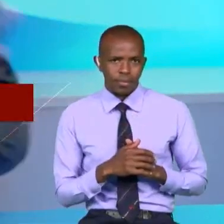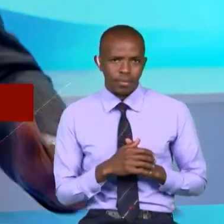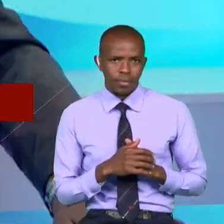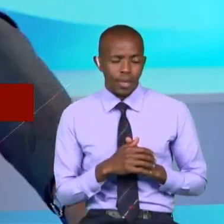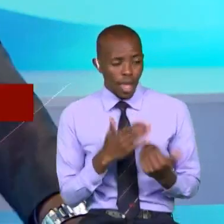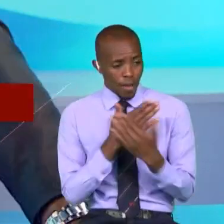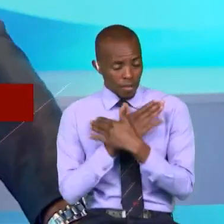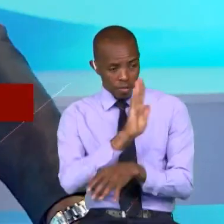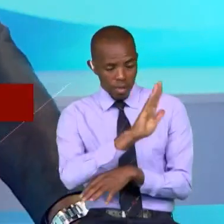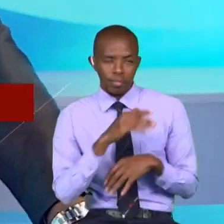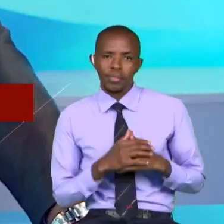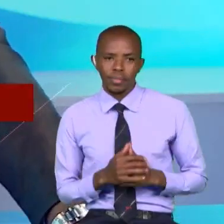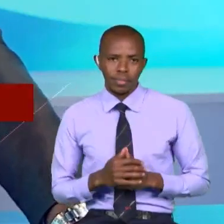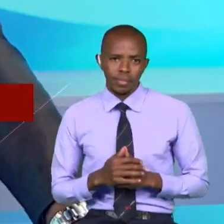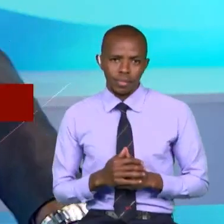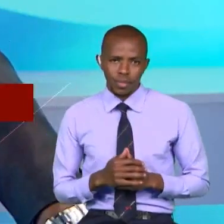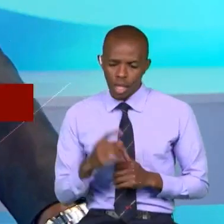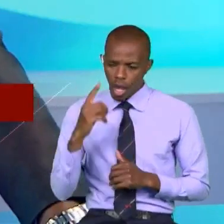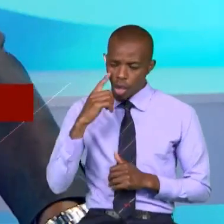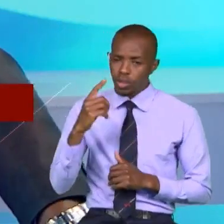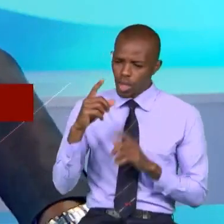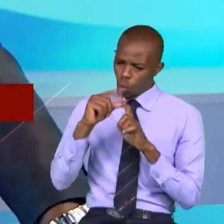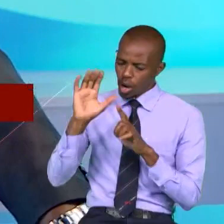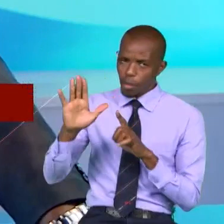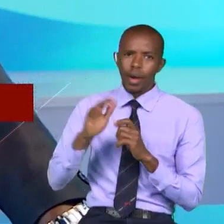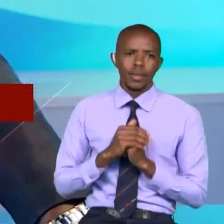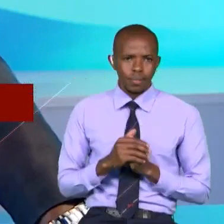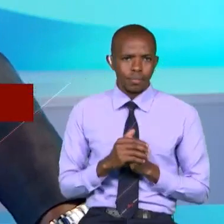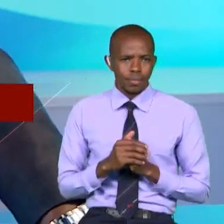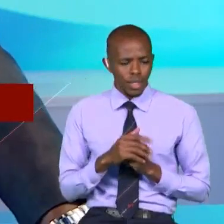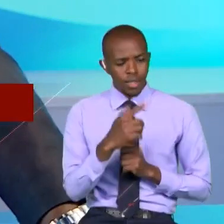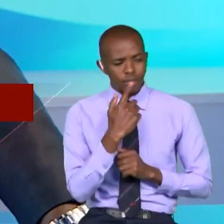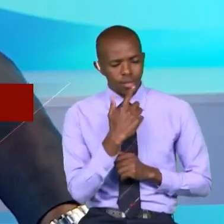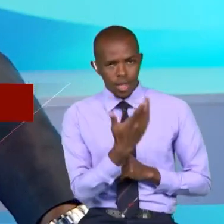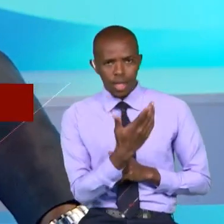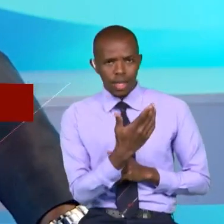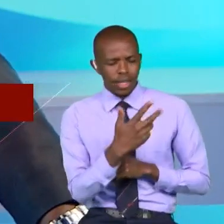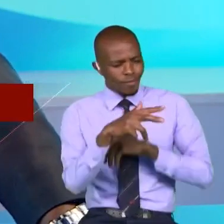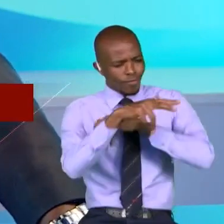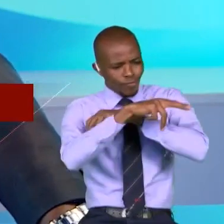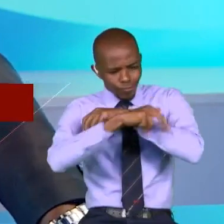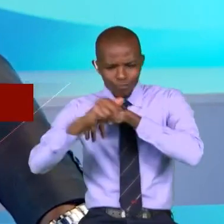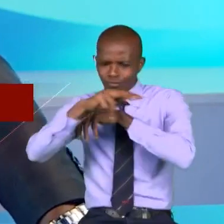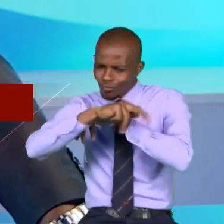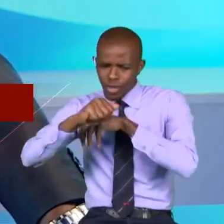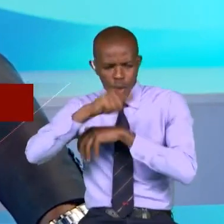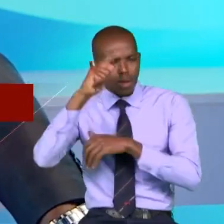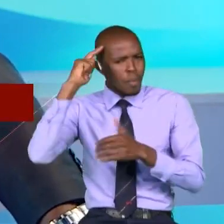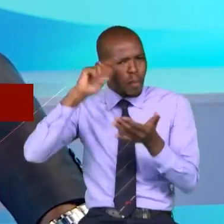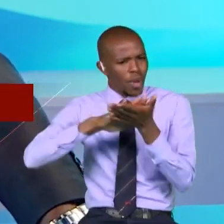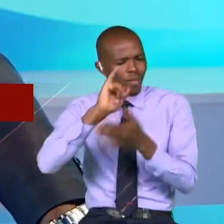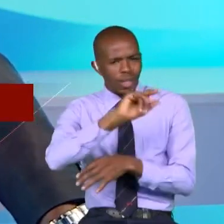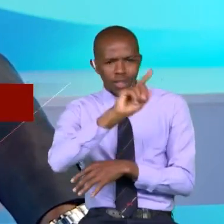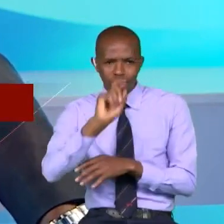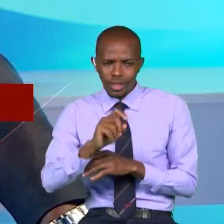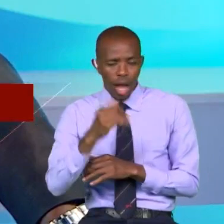those are your friends. And you've seen what they've said. Alai is saying here that they looted the country. Do you believe that?